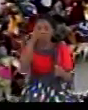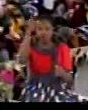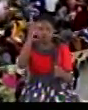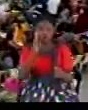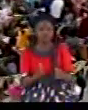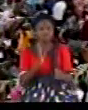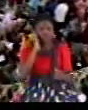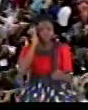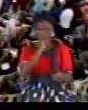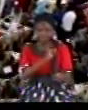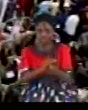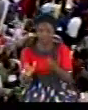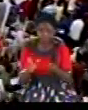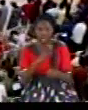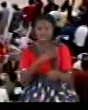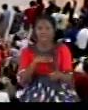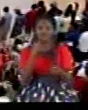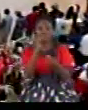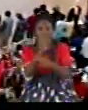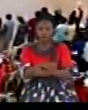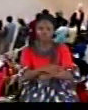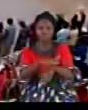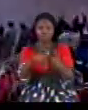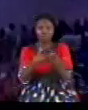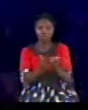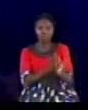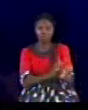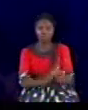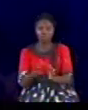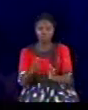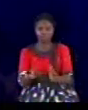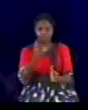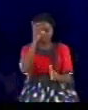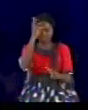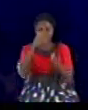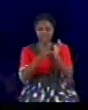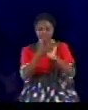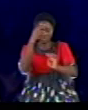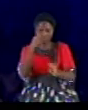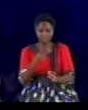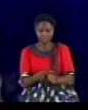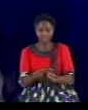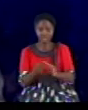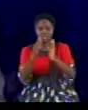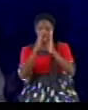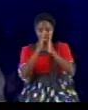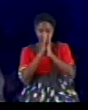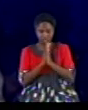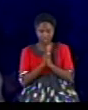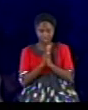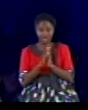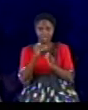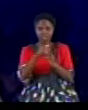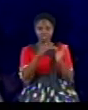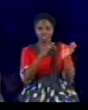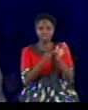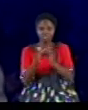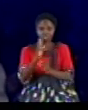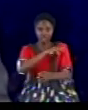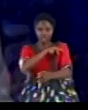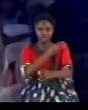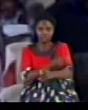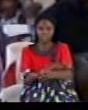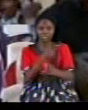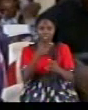overturn all the agenda of Satan. In Jesus' mighty name,